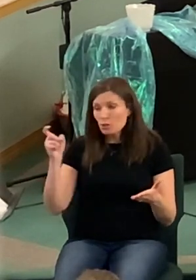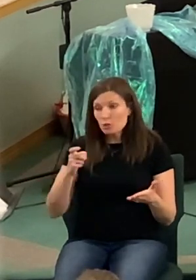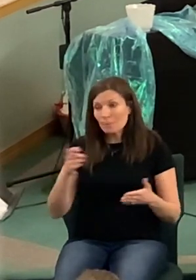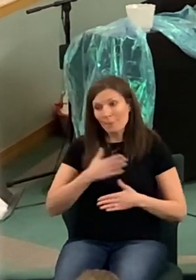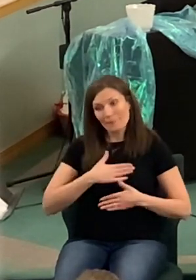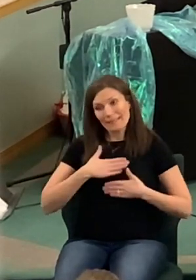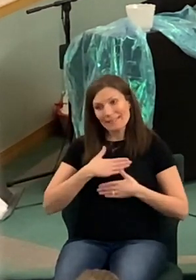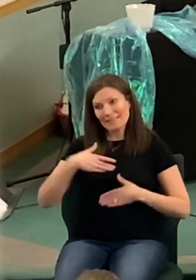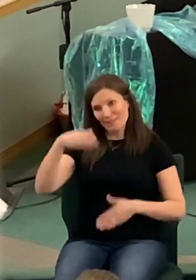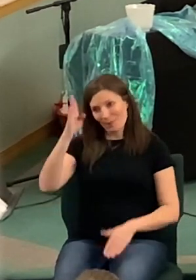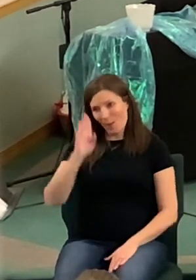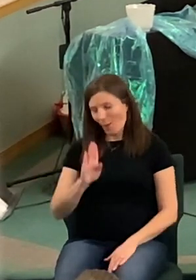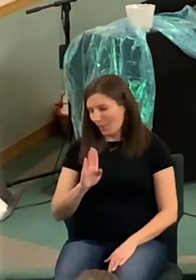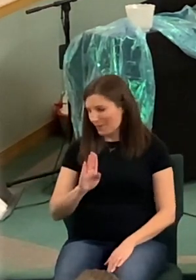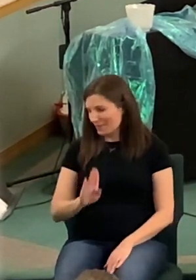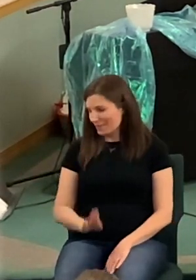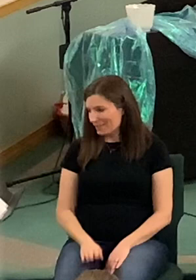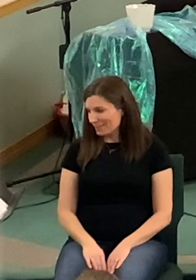God.